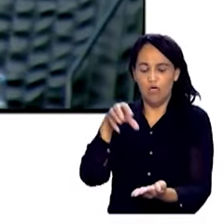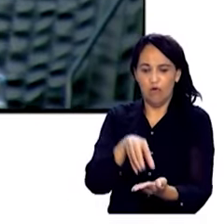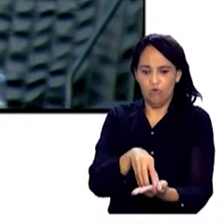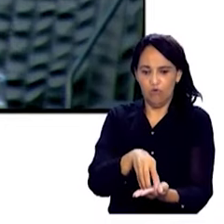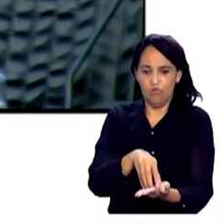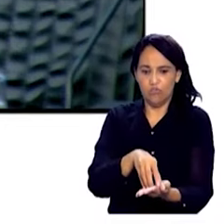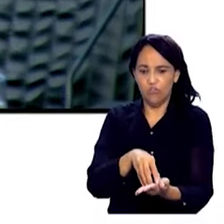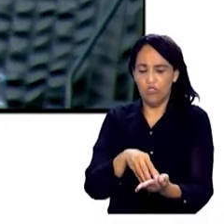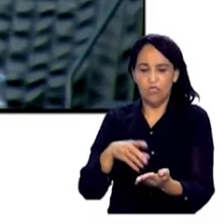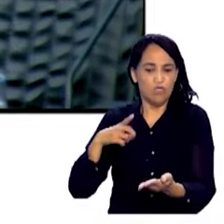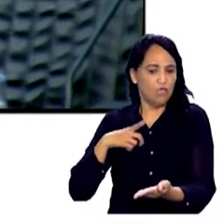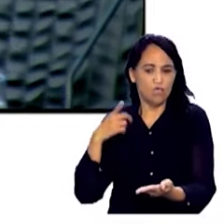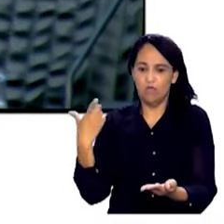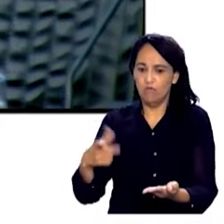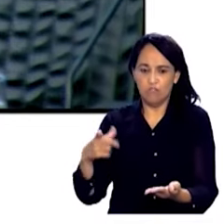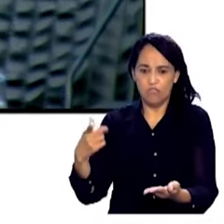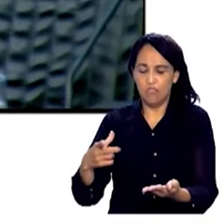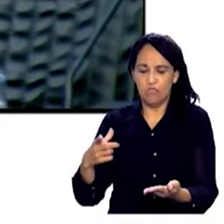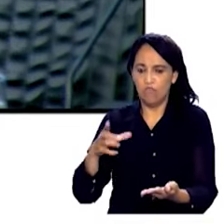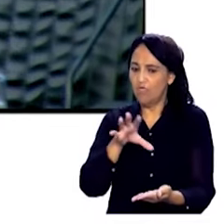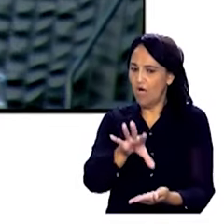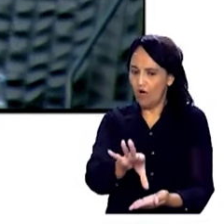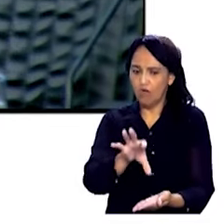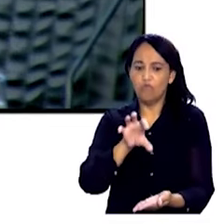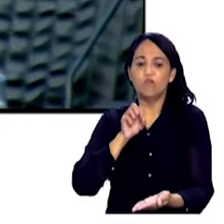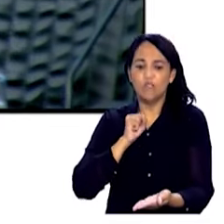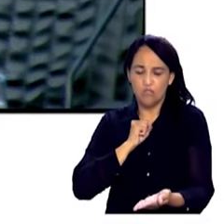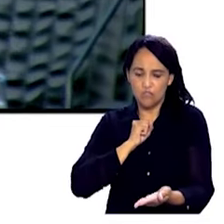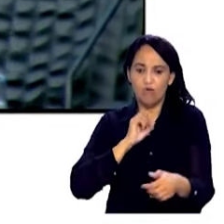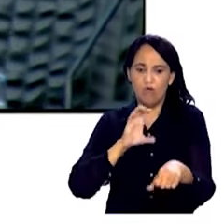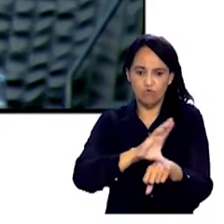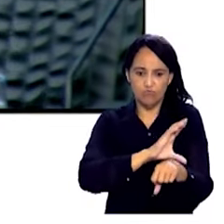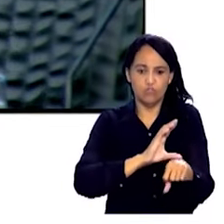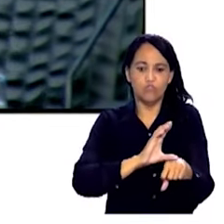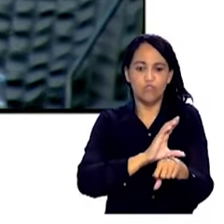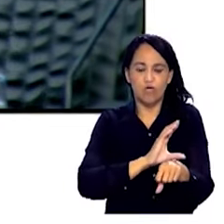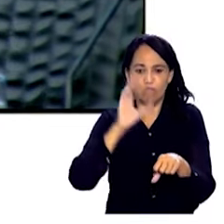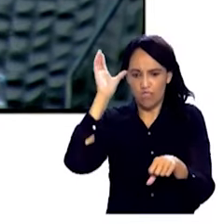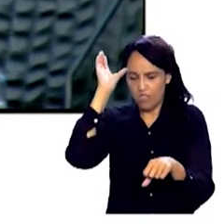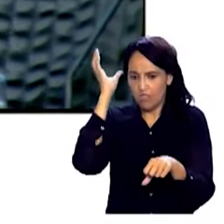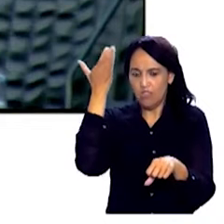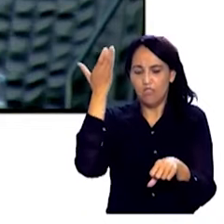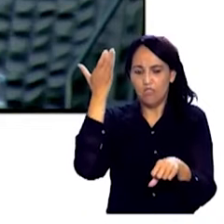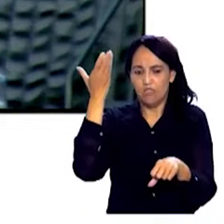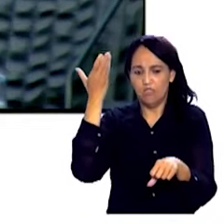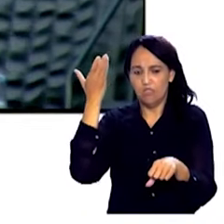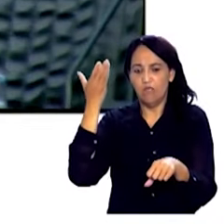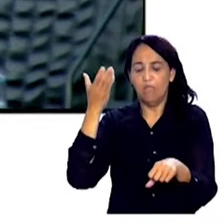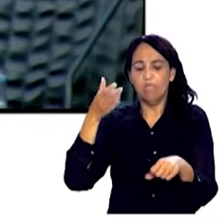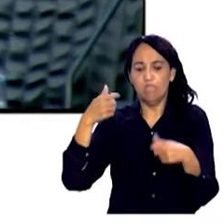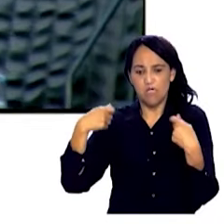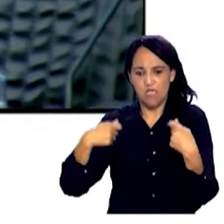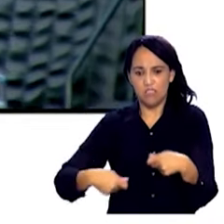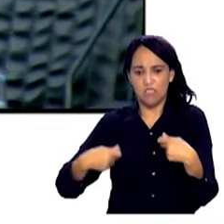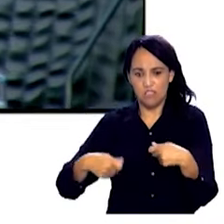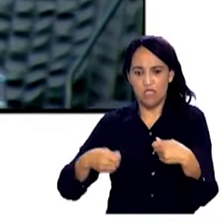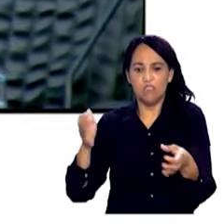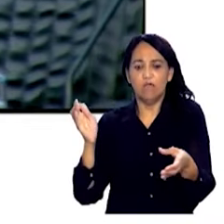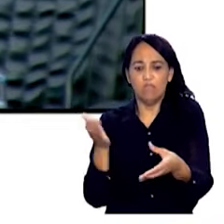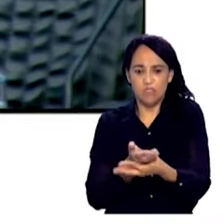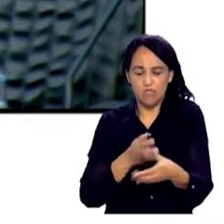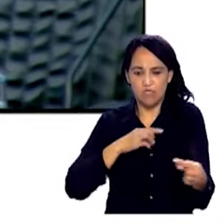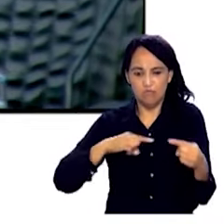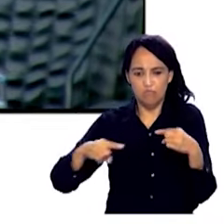Case Solutions must instead be through the political process as Part of its adjudicatory